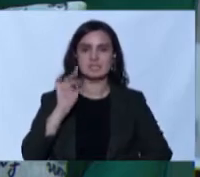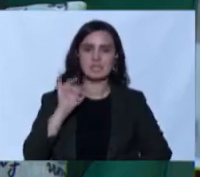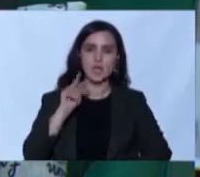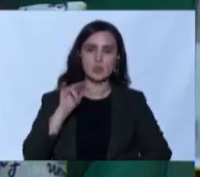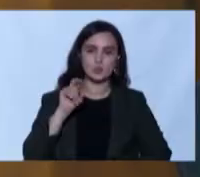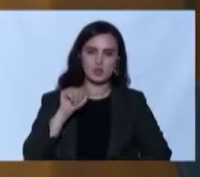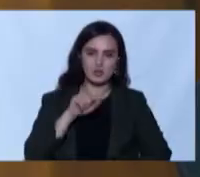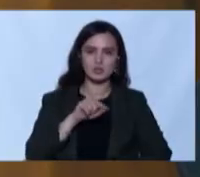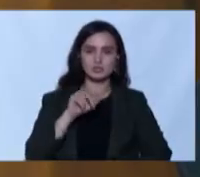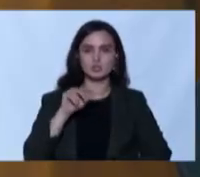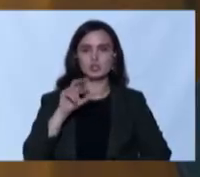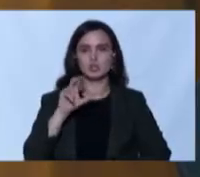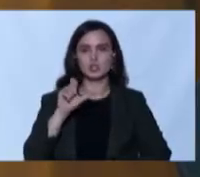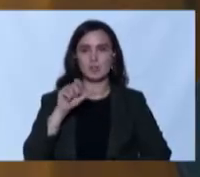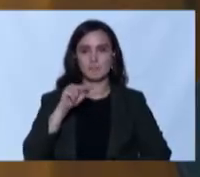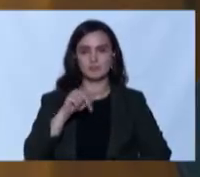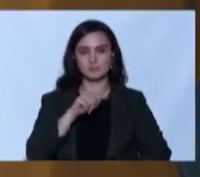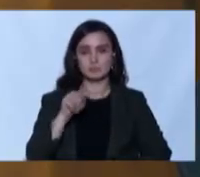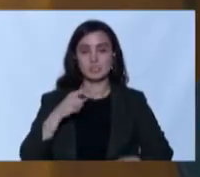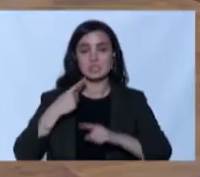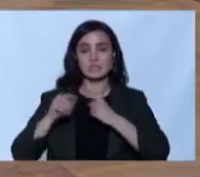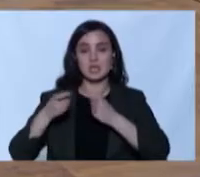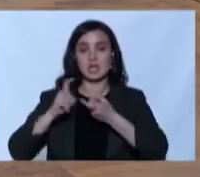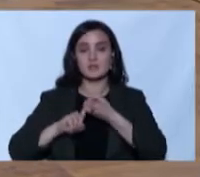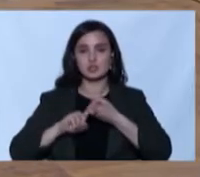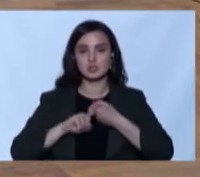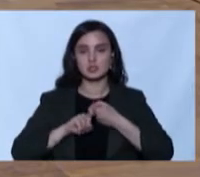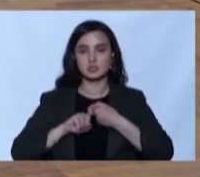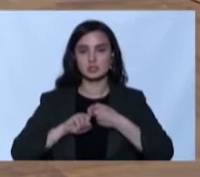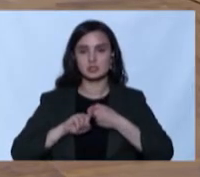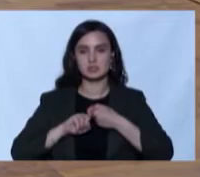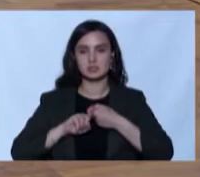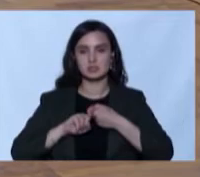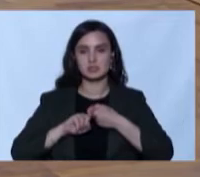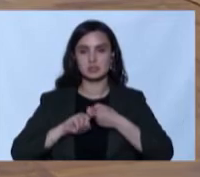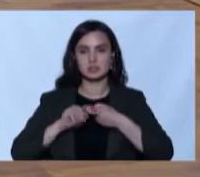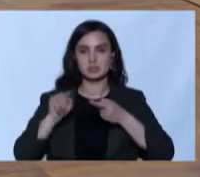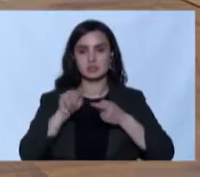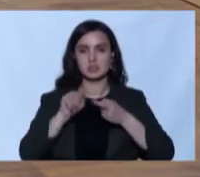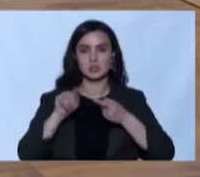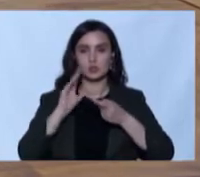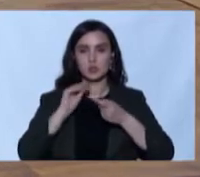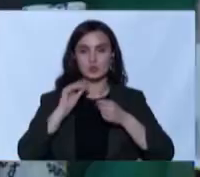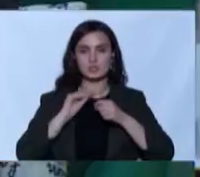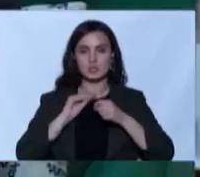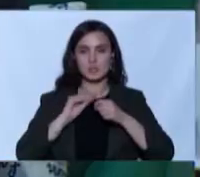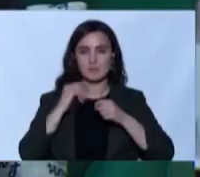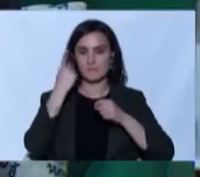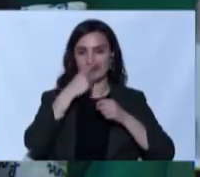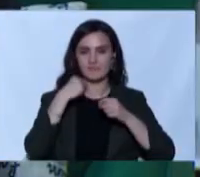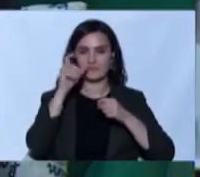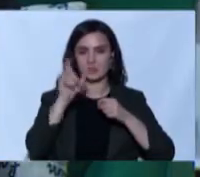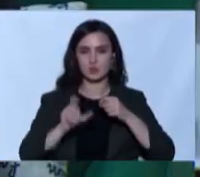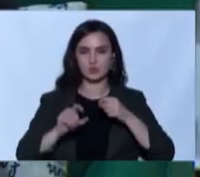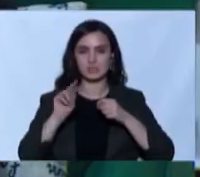the Ripper. Other influences, and a really significant influence when it comes to the physicality